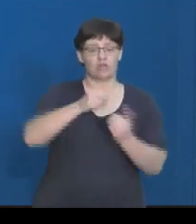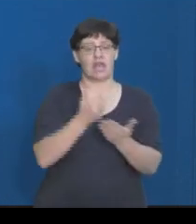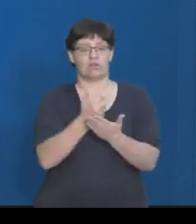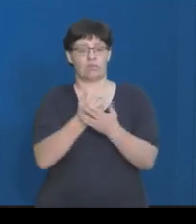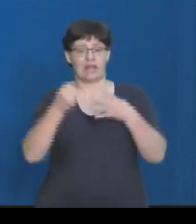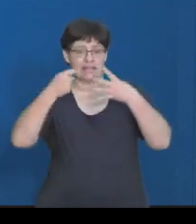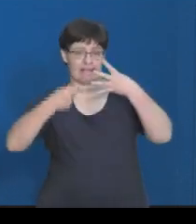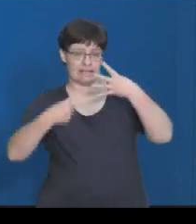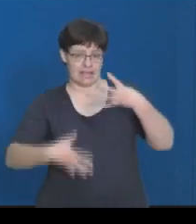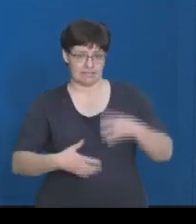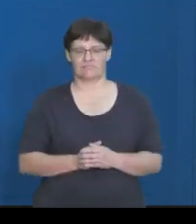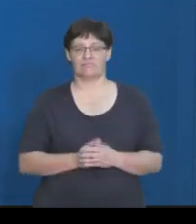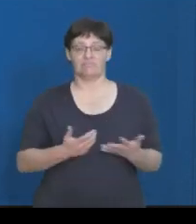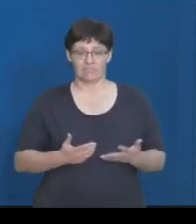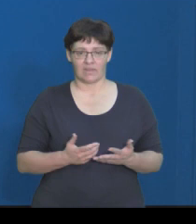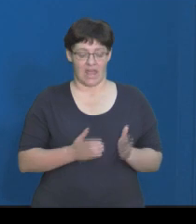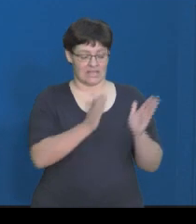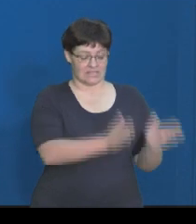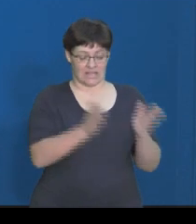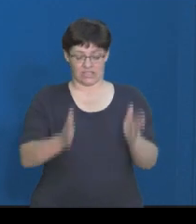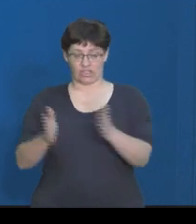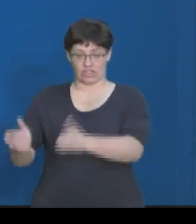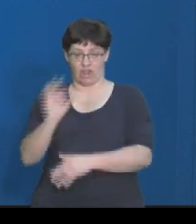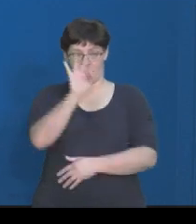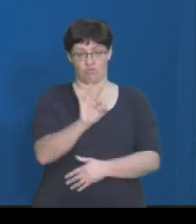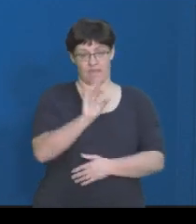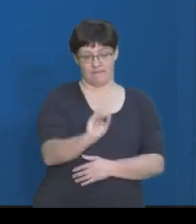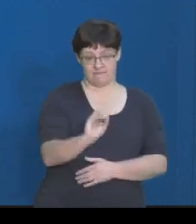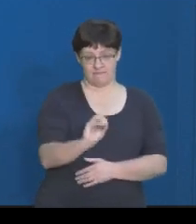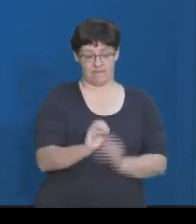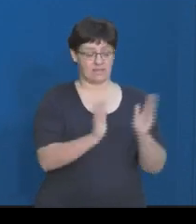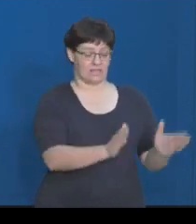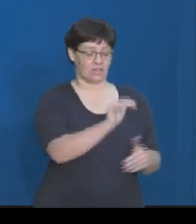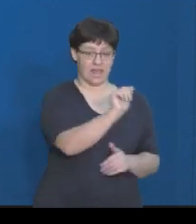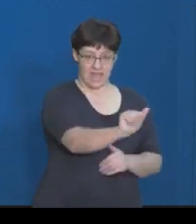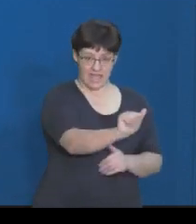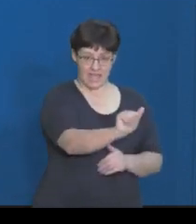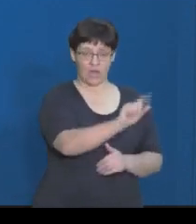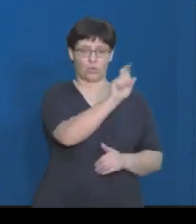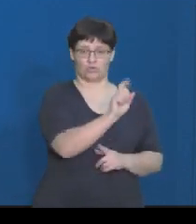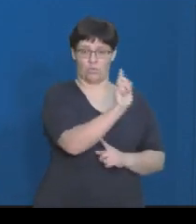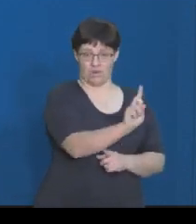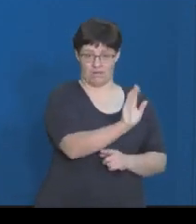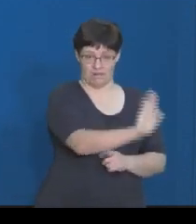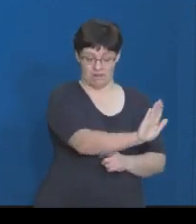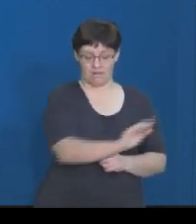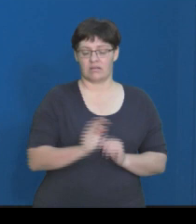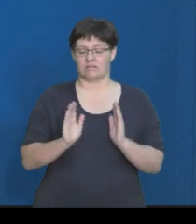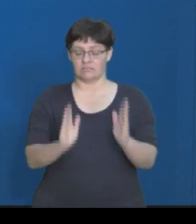economic indicators. There are 3 sections in this paper. We've got section A, that is question